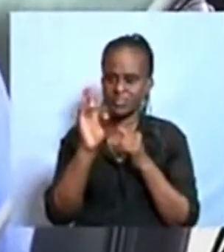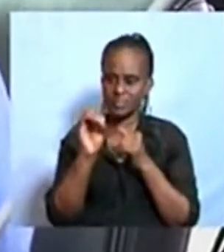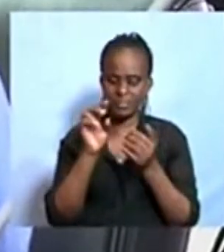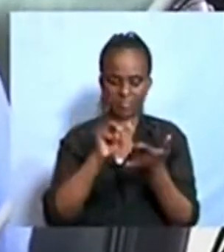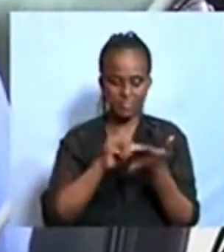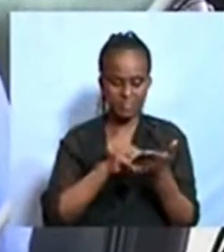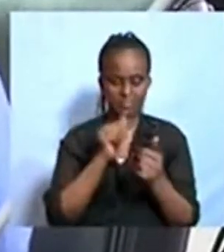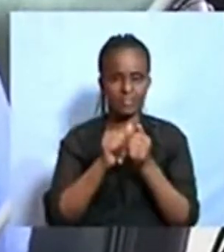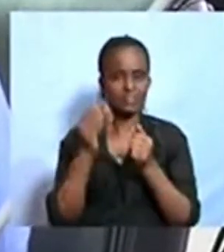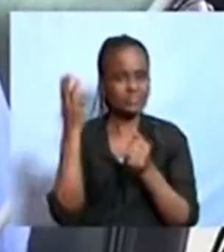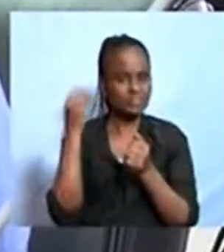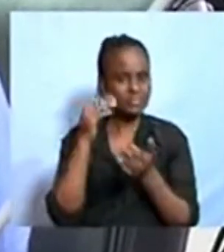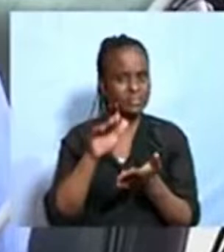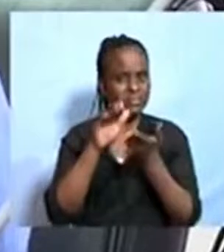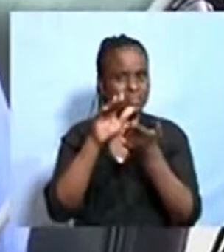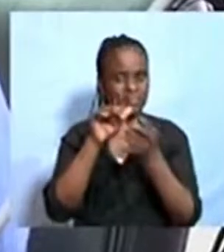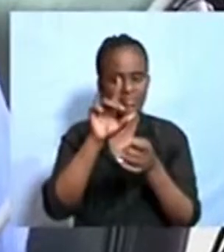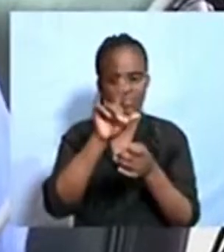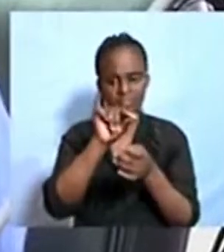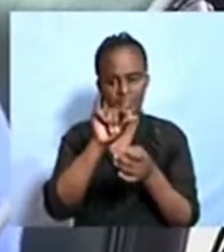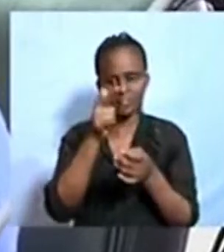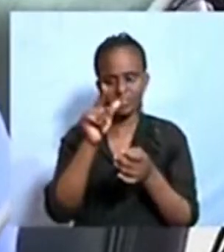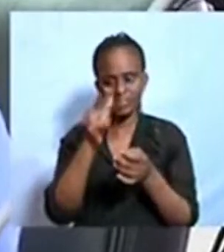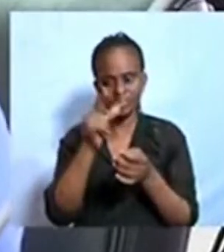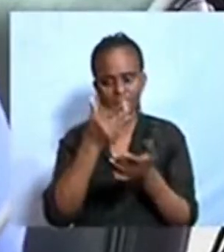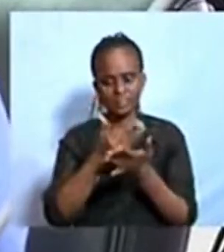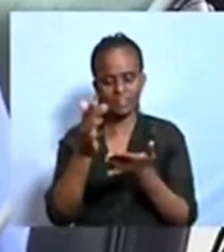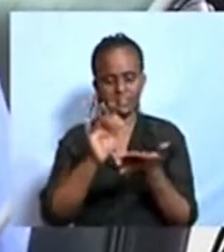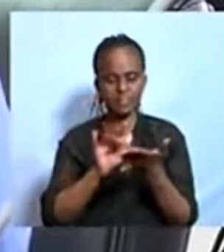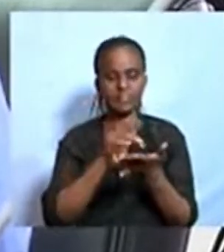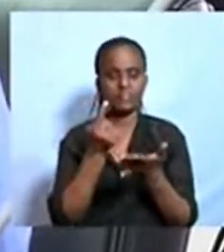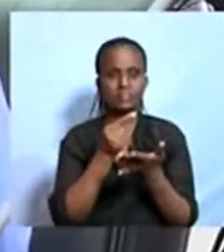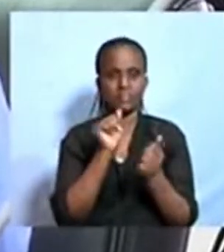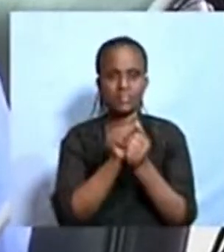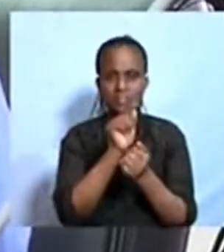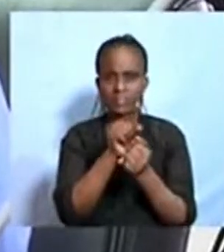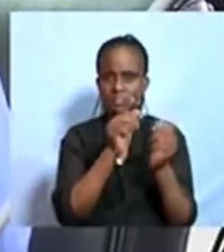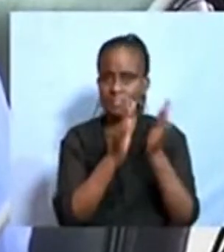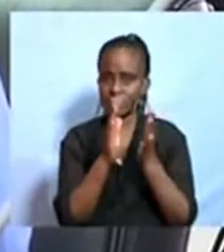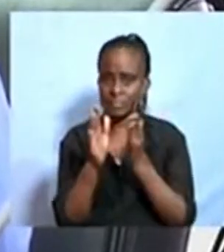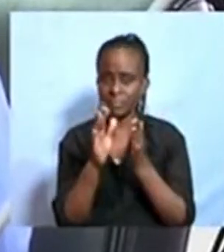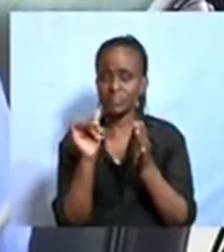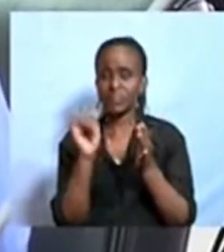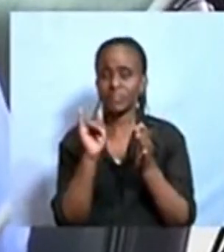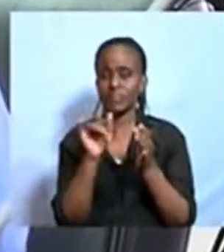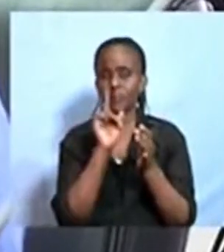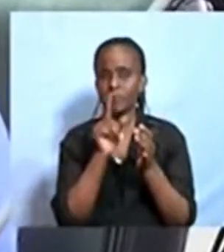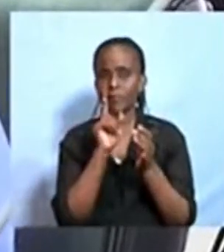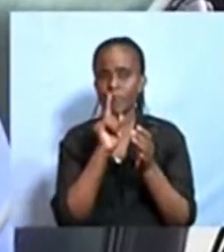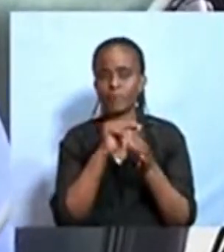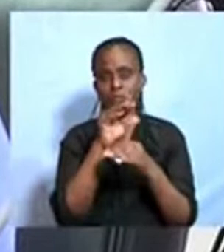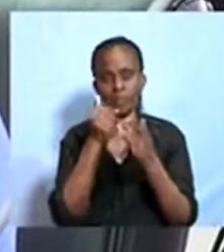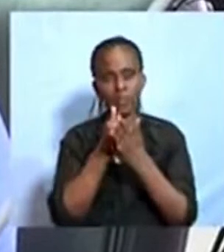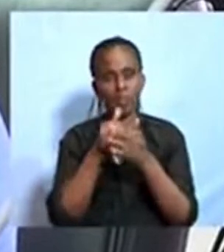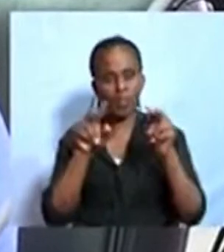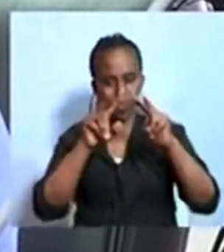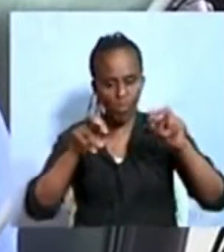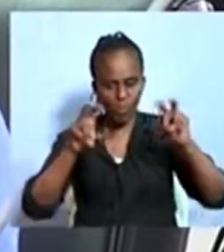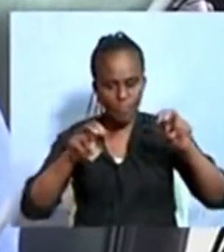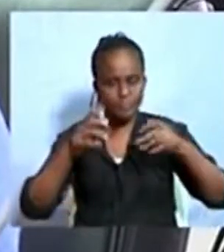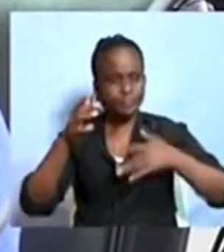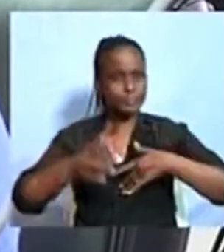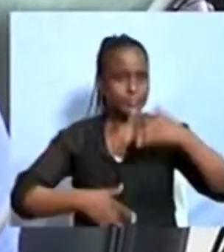was allocated in 2021 for just procurement of drugs. With this intervention, obviously, correct diagnosis of